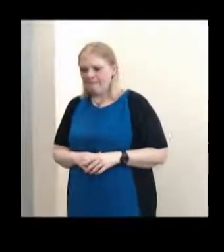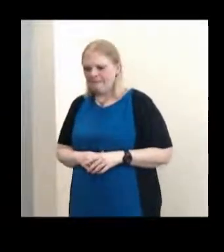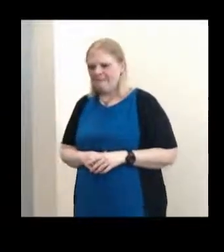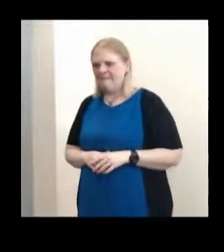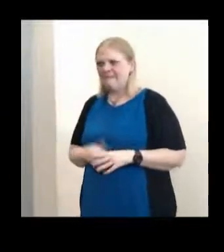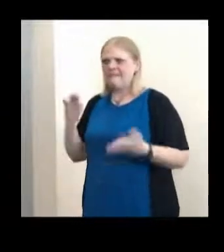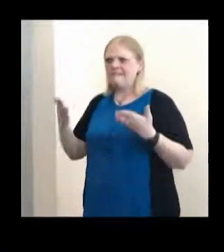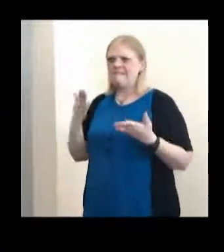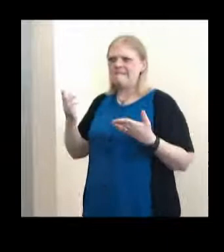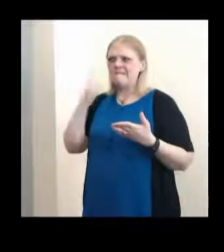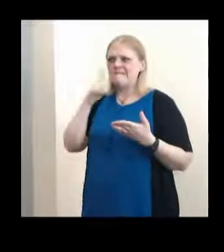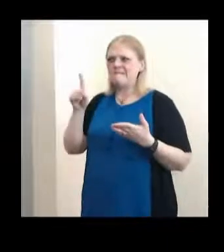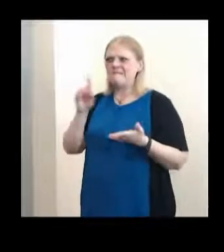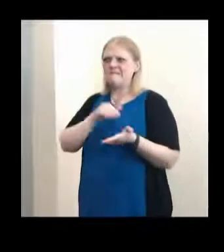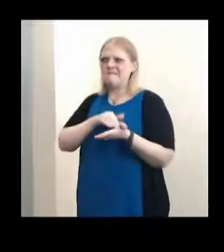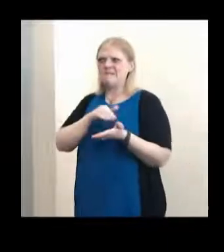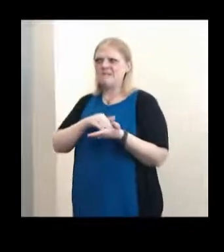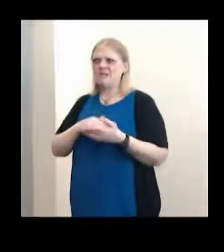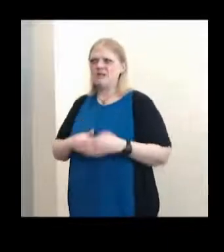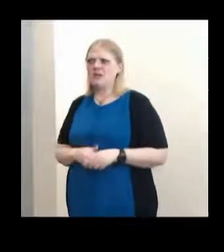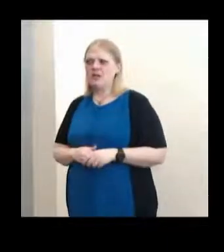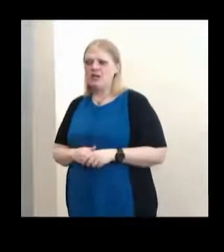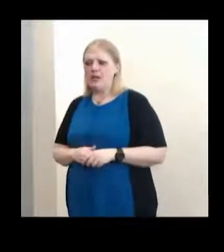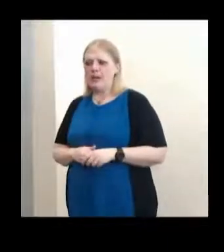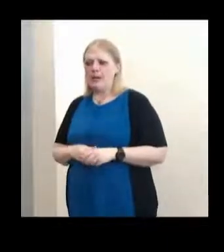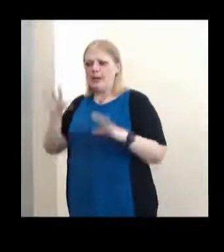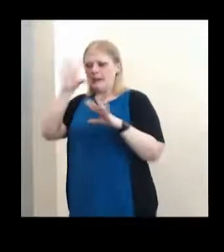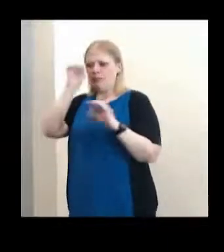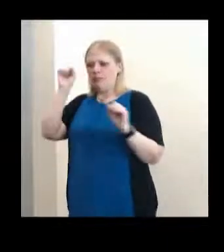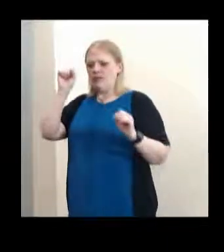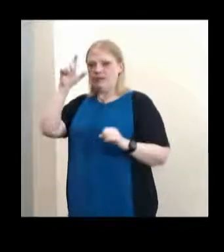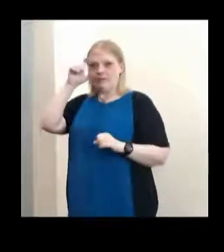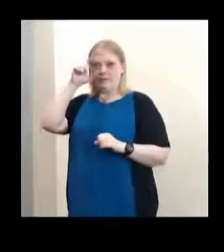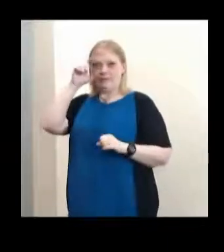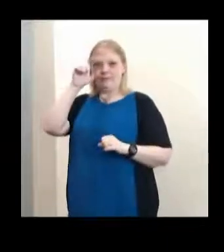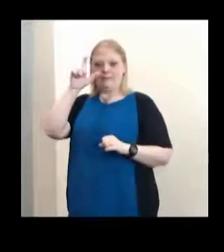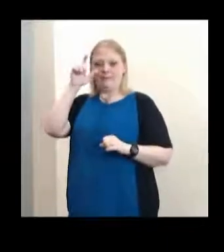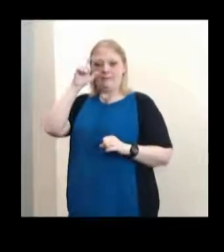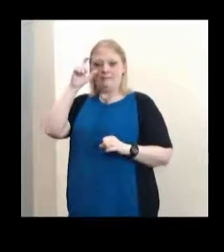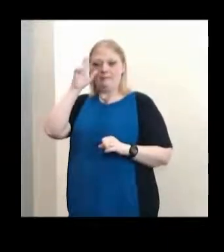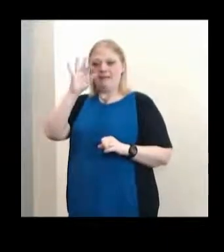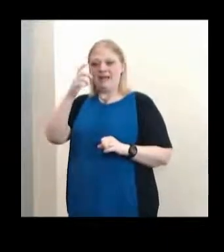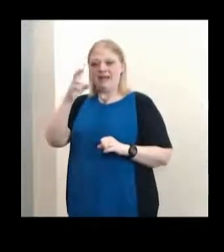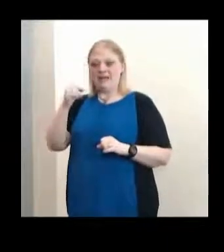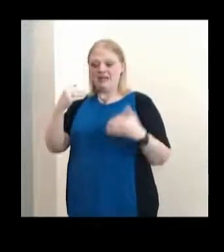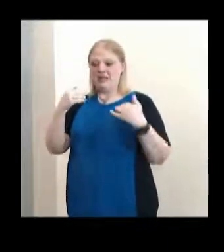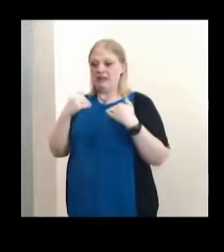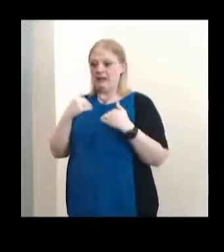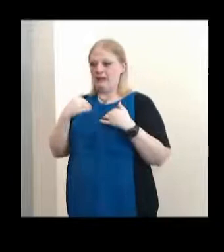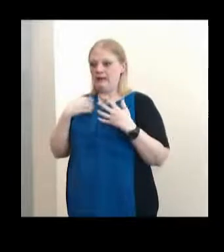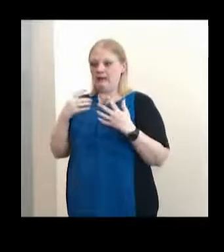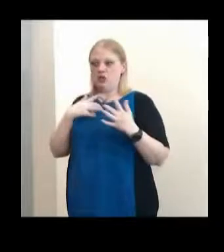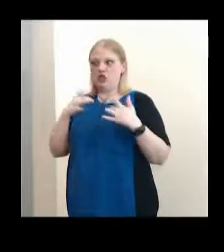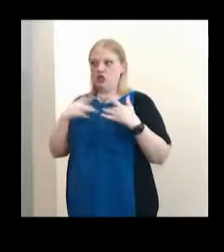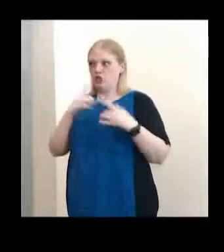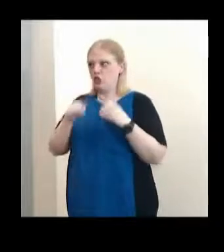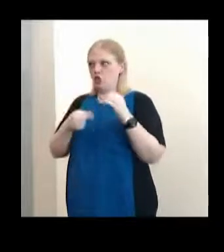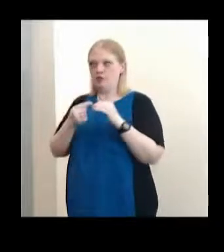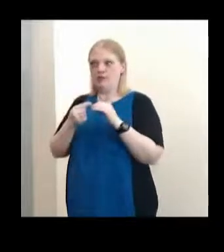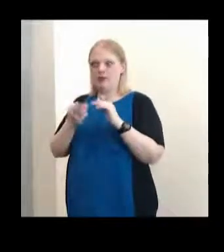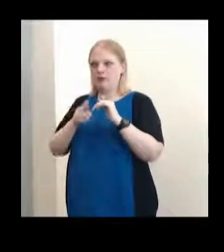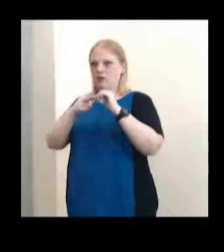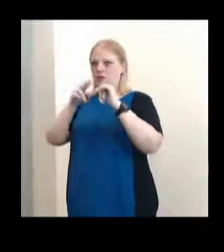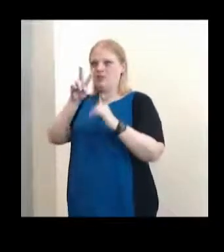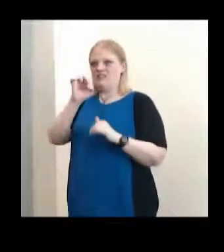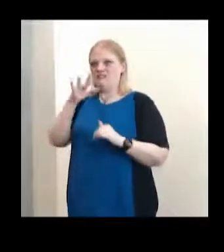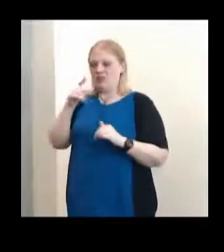actually for Dr. Burstein. President Biden is concerned about the growing surge of variants, and we know that on a national level,